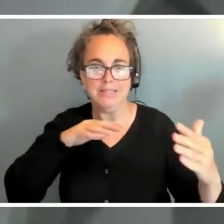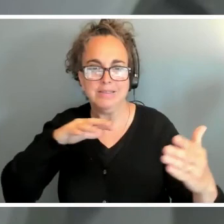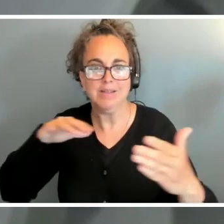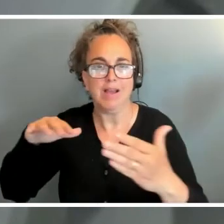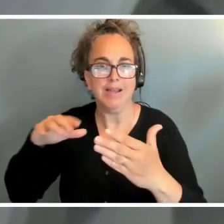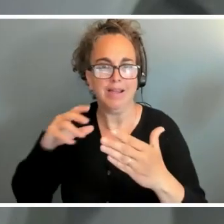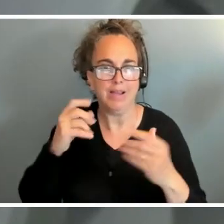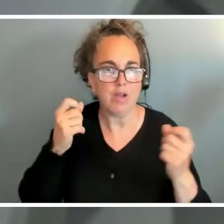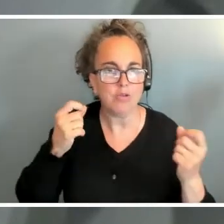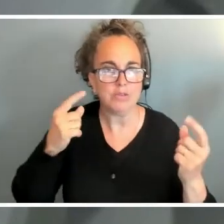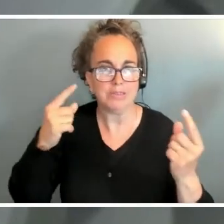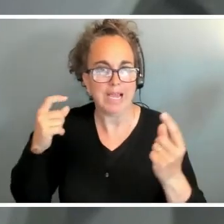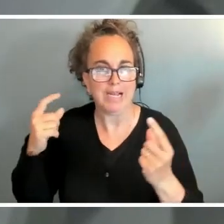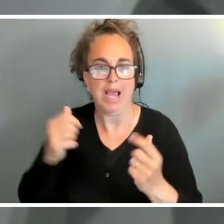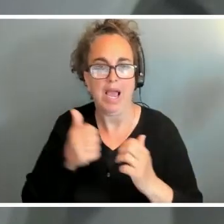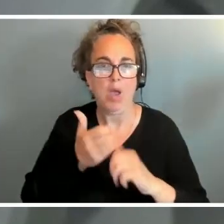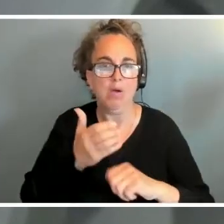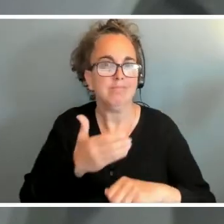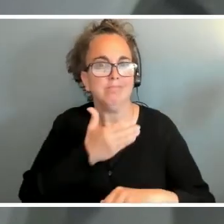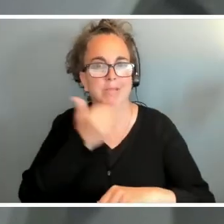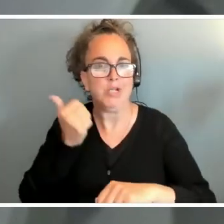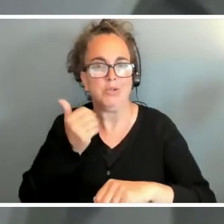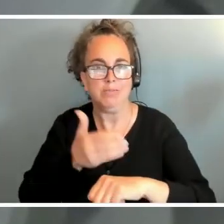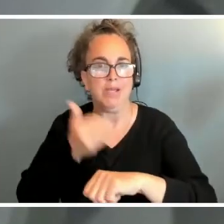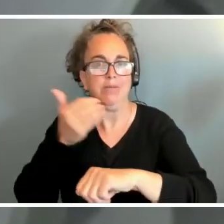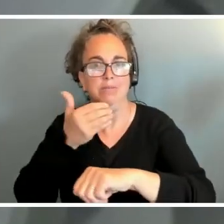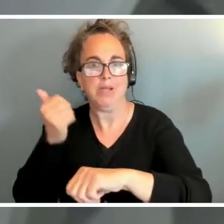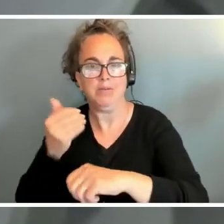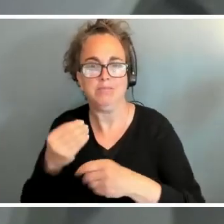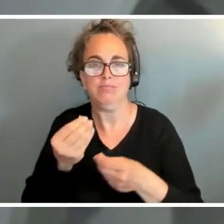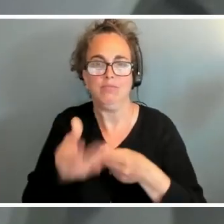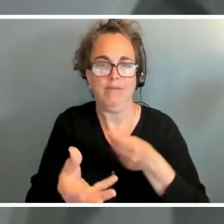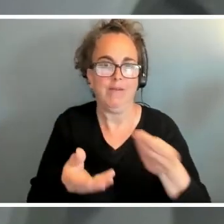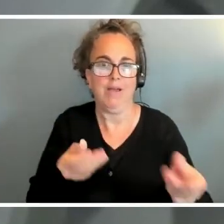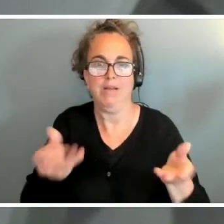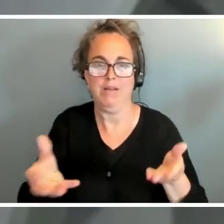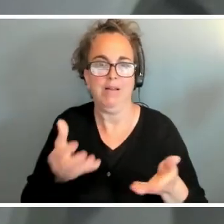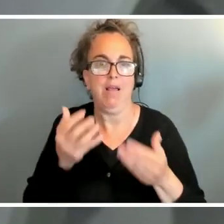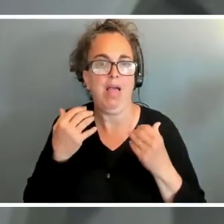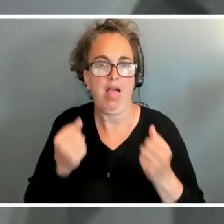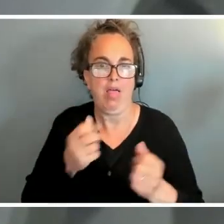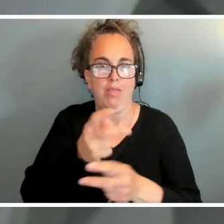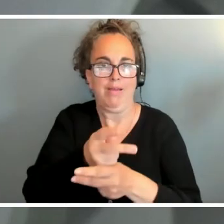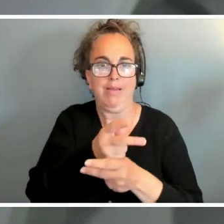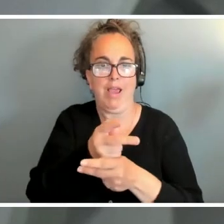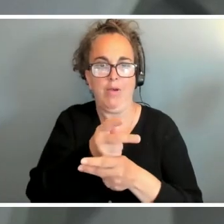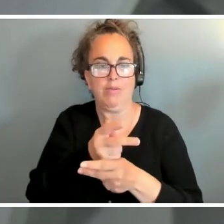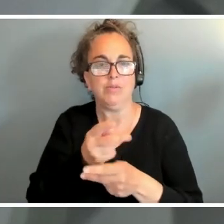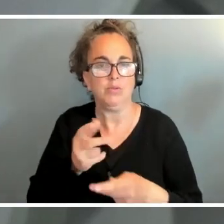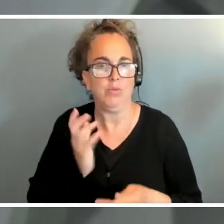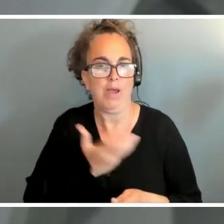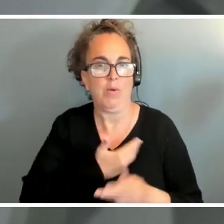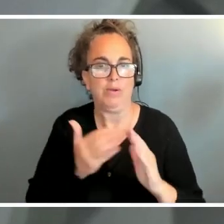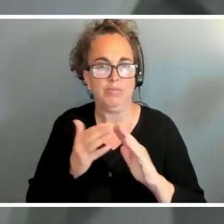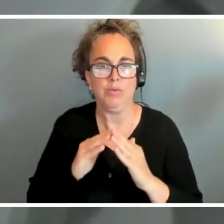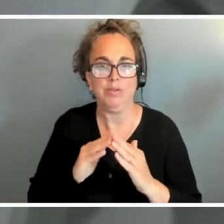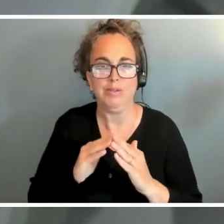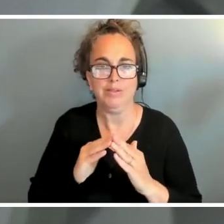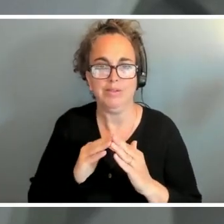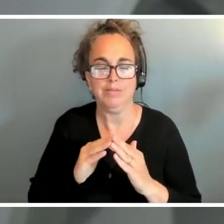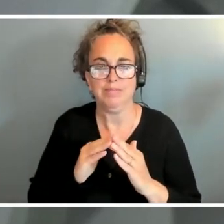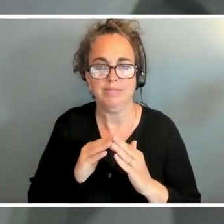and understand how we can best and better deliver healthcare to our community